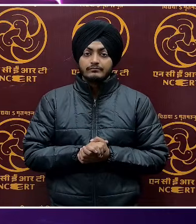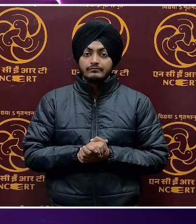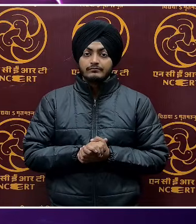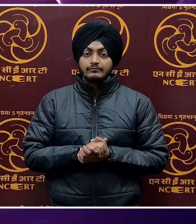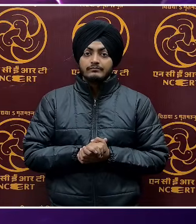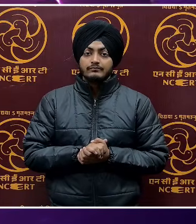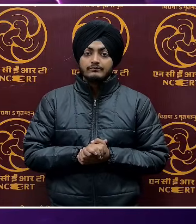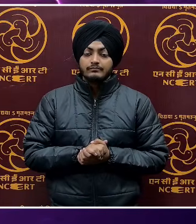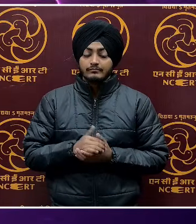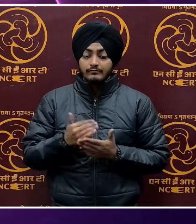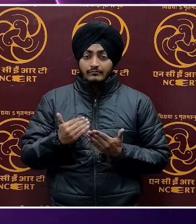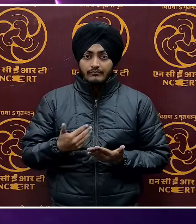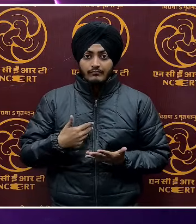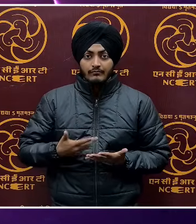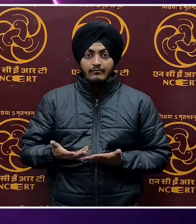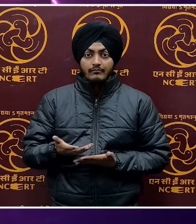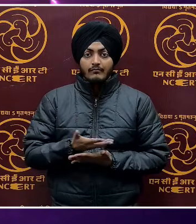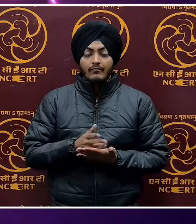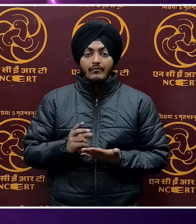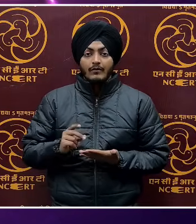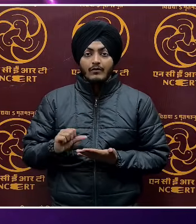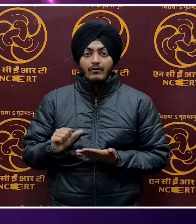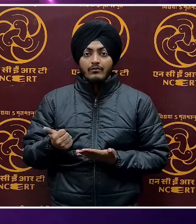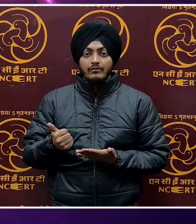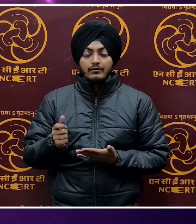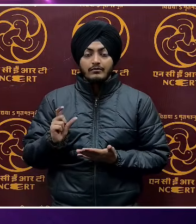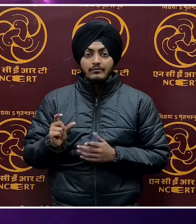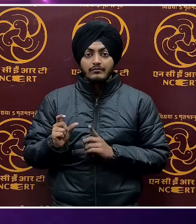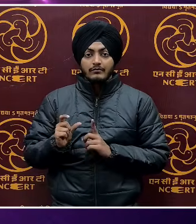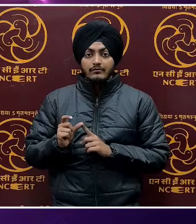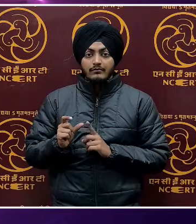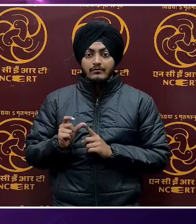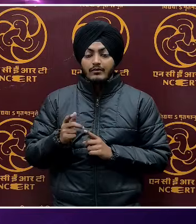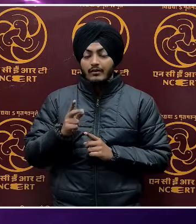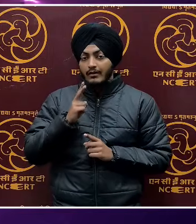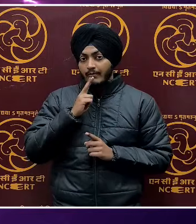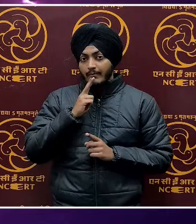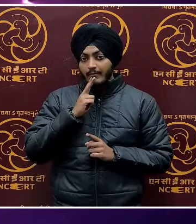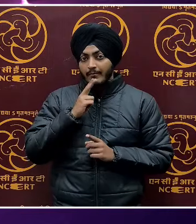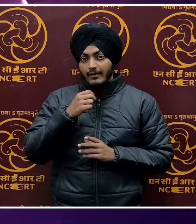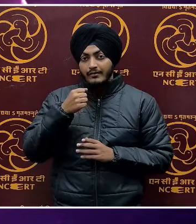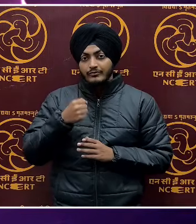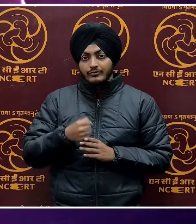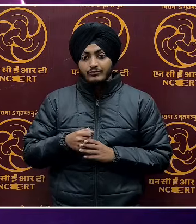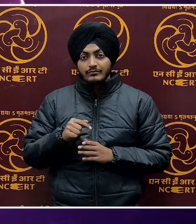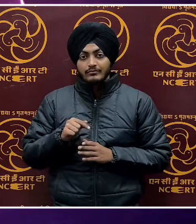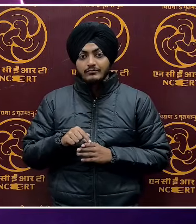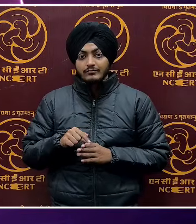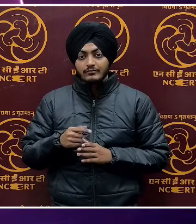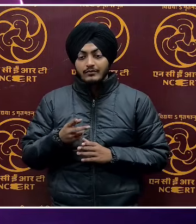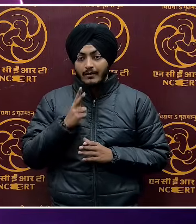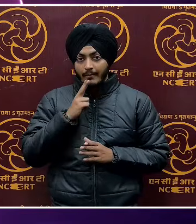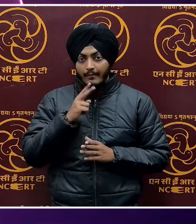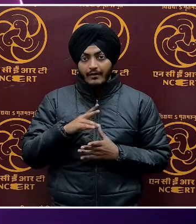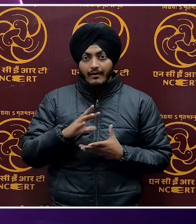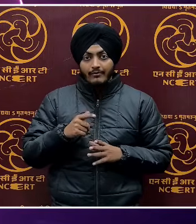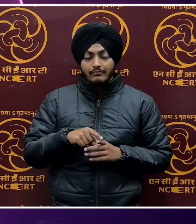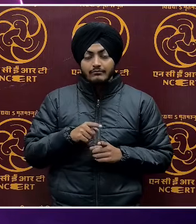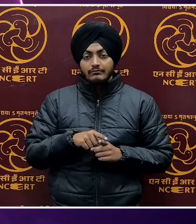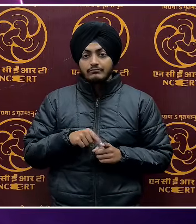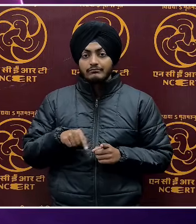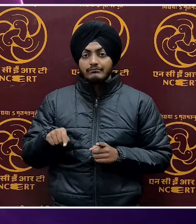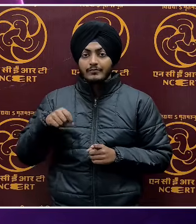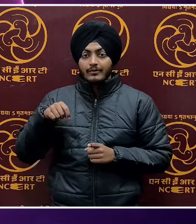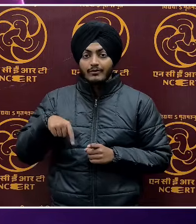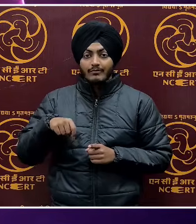section. Now we'll talk about another one. This is juice. It's liquid, wet, so drop section. Yes, so it